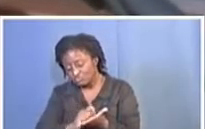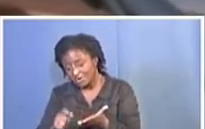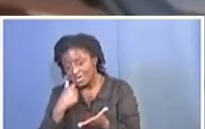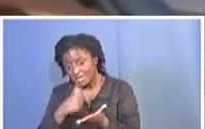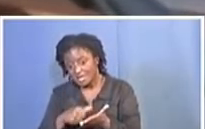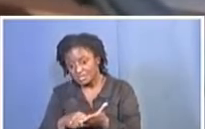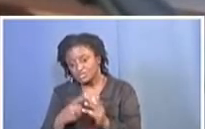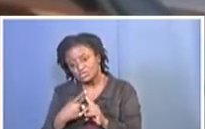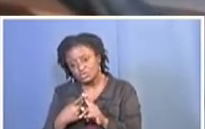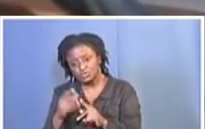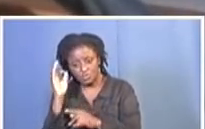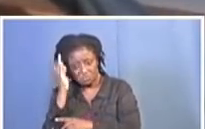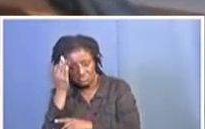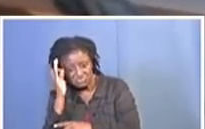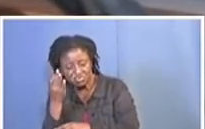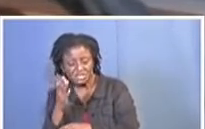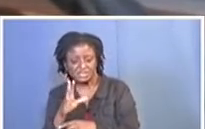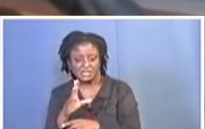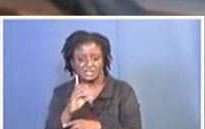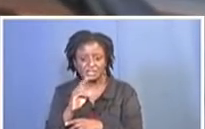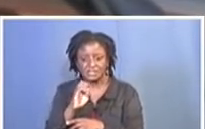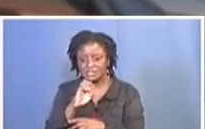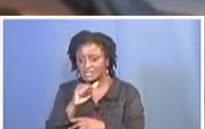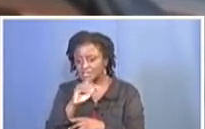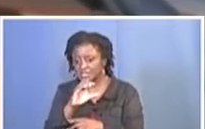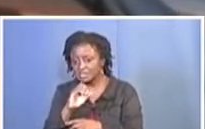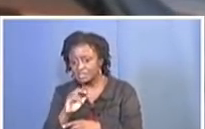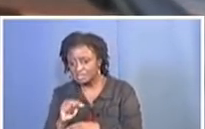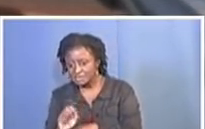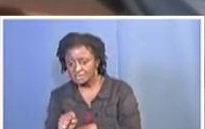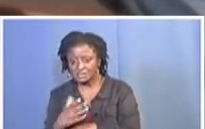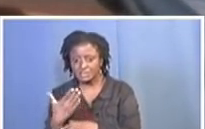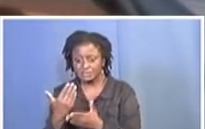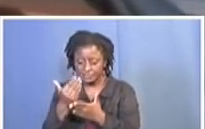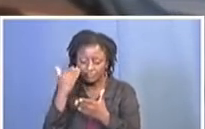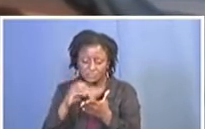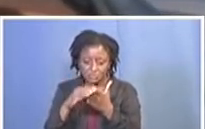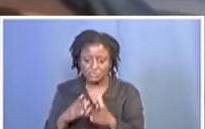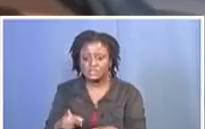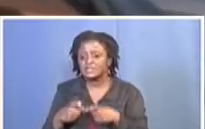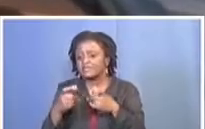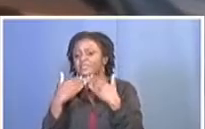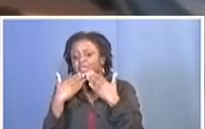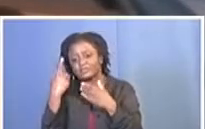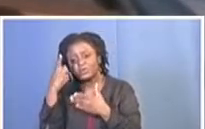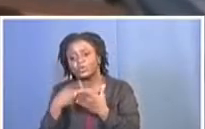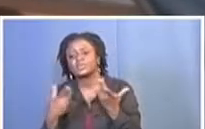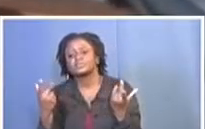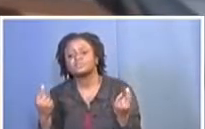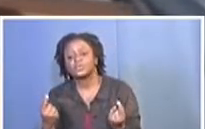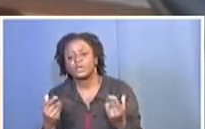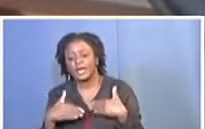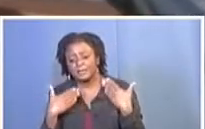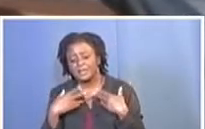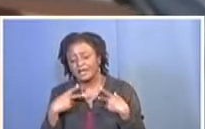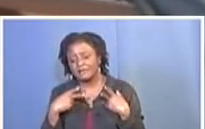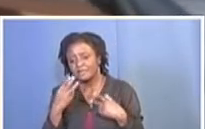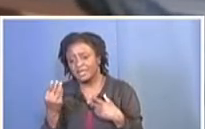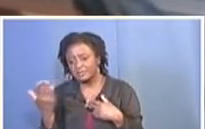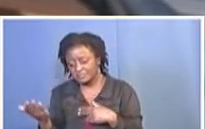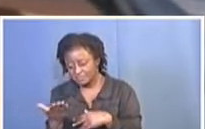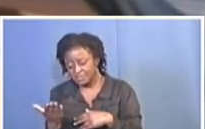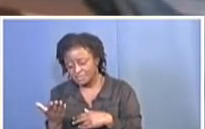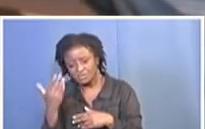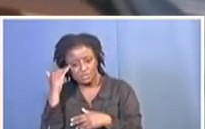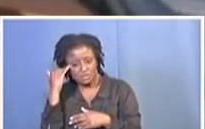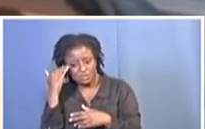our priests and our deacons and alumni, giving thanks for what they have done. We're so happy to have them on campus now. This